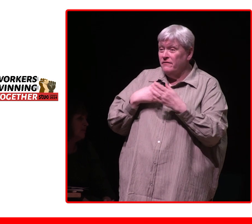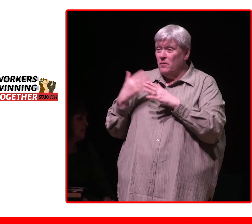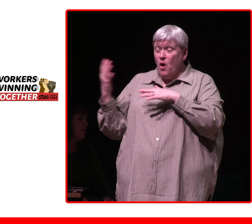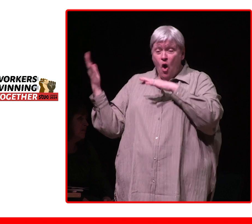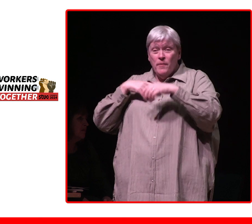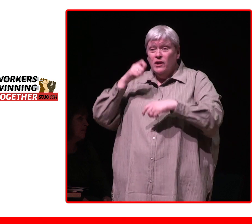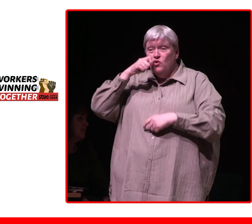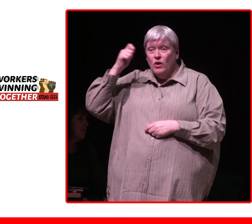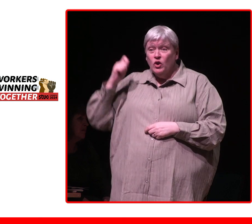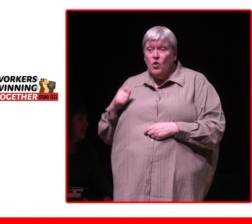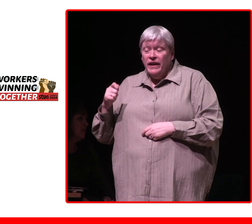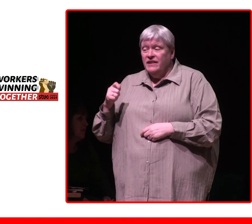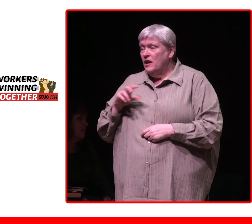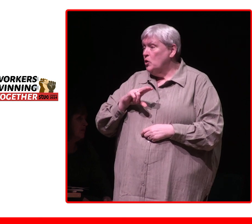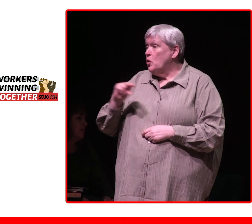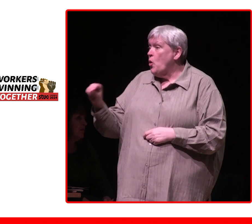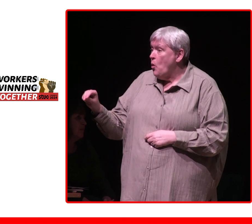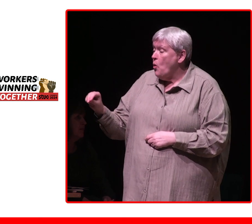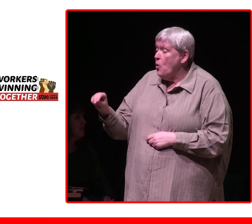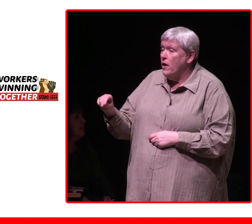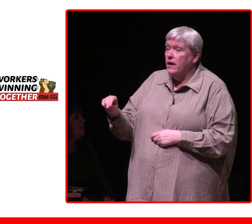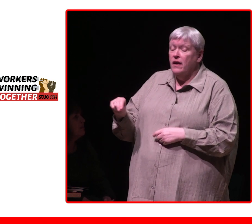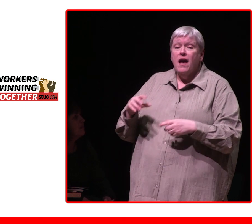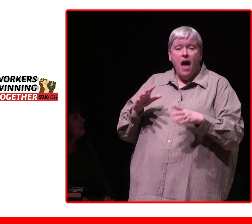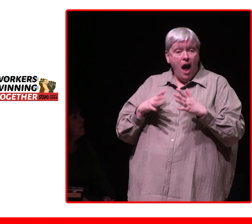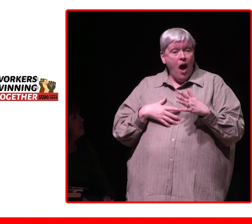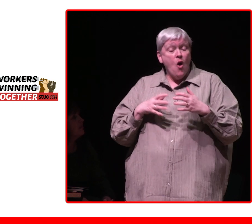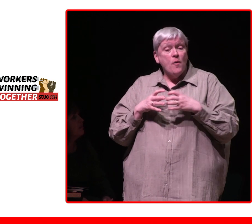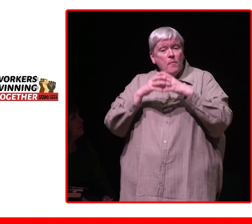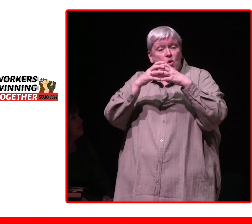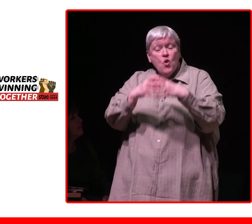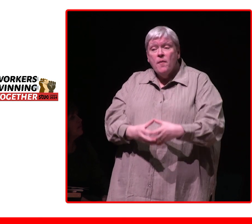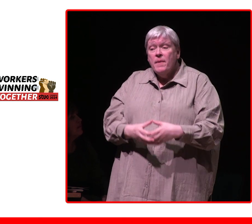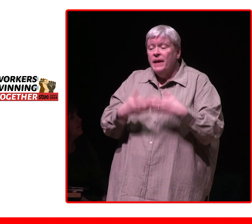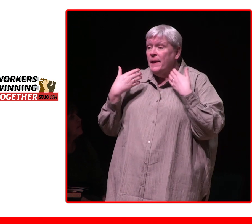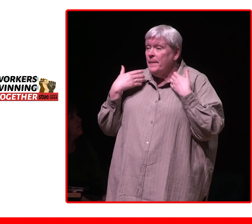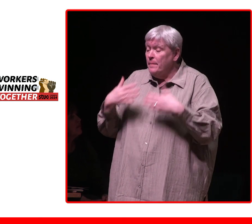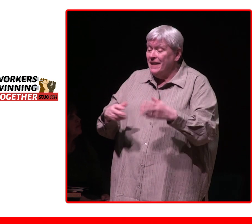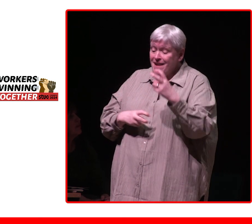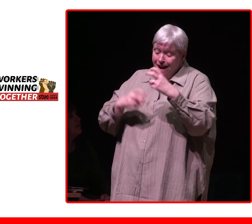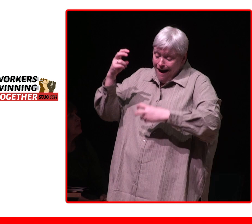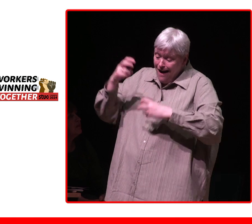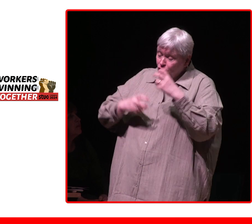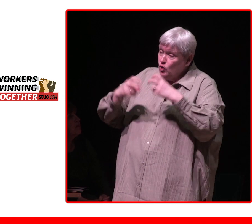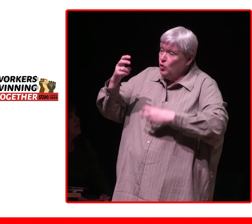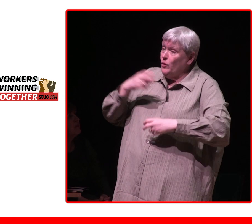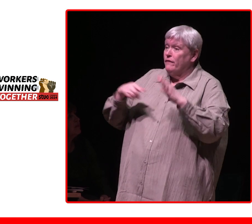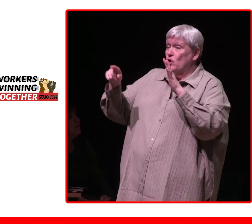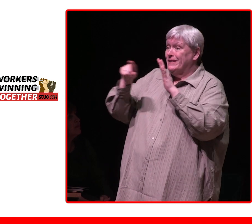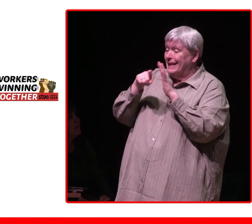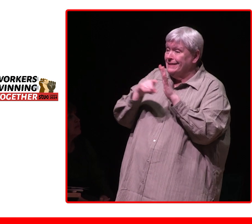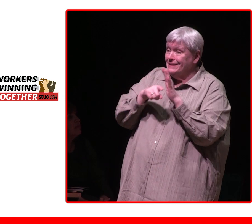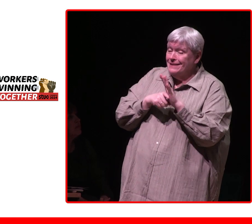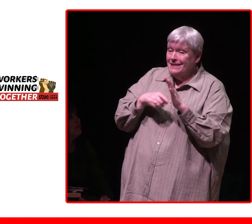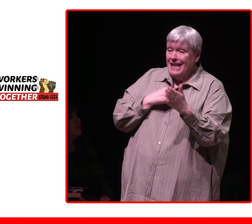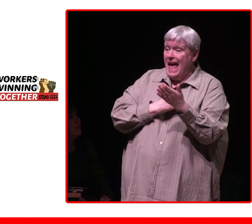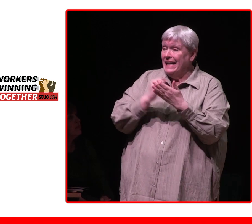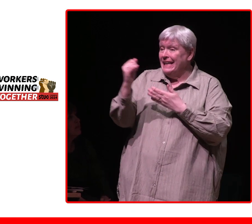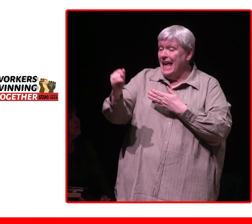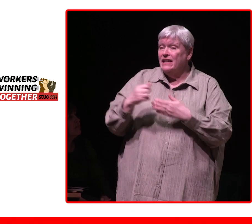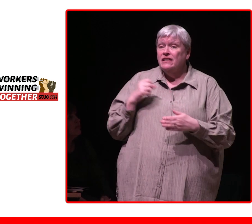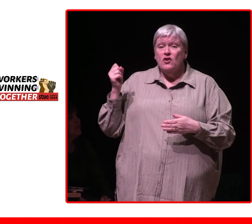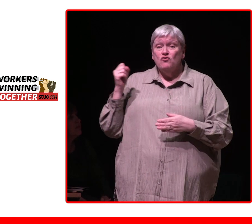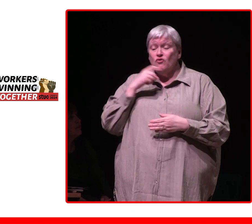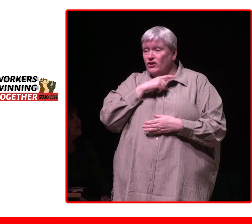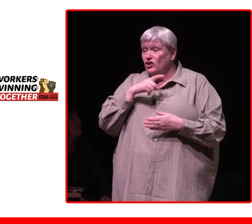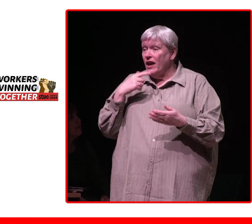Ukraine? No. Our movement has consistently argued for sanctions against Russia over its illegal